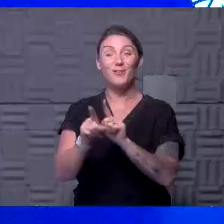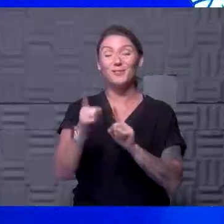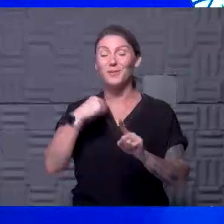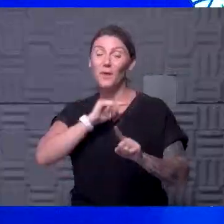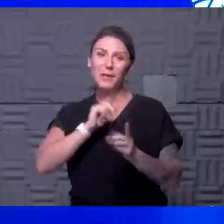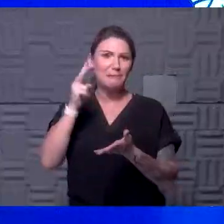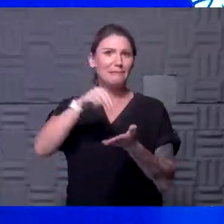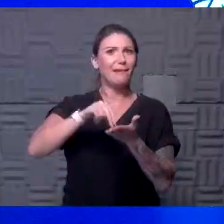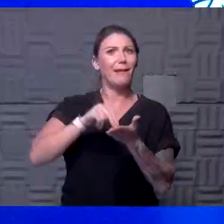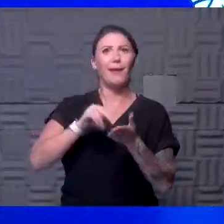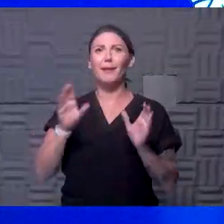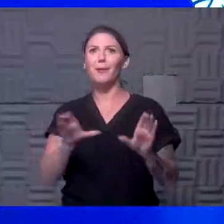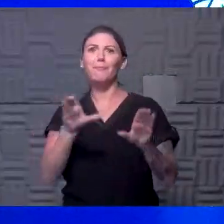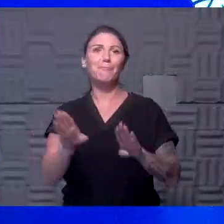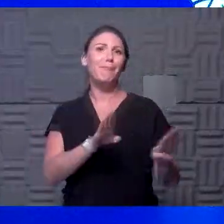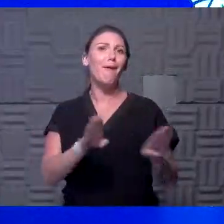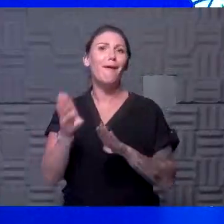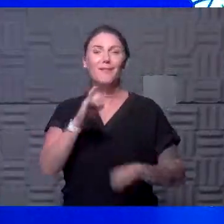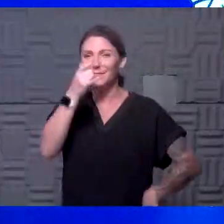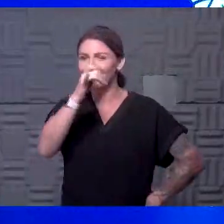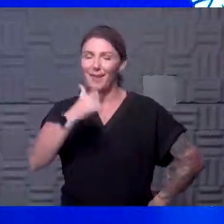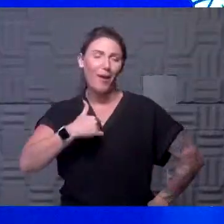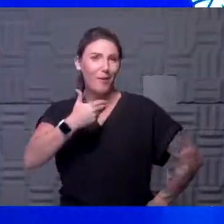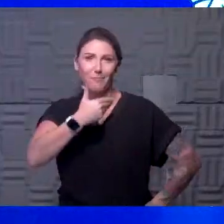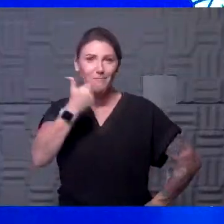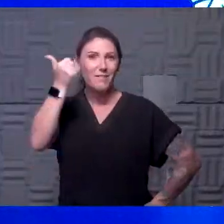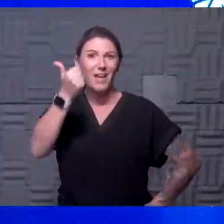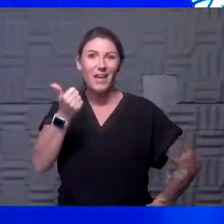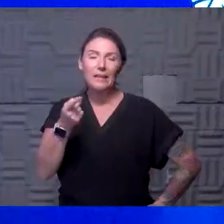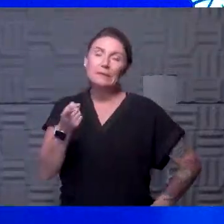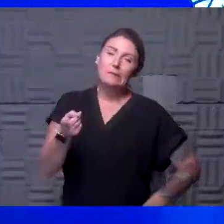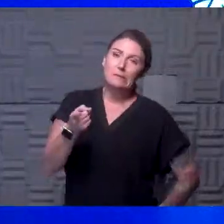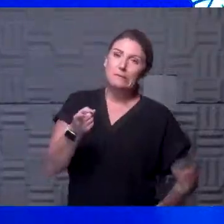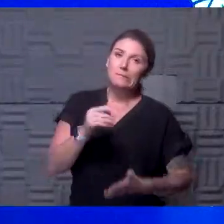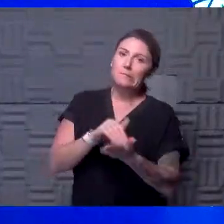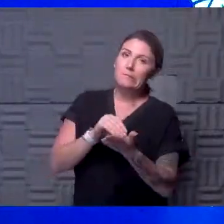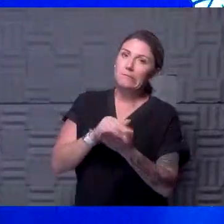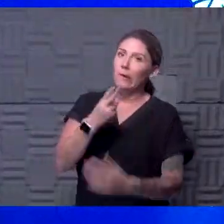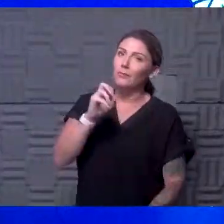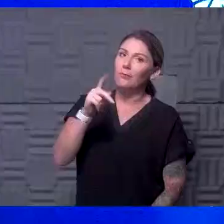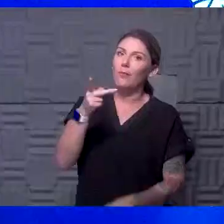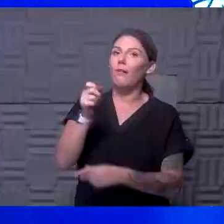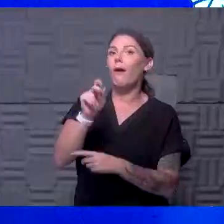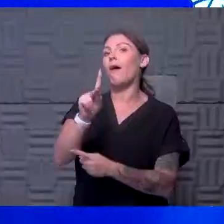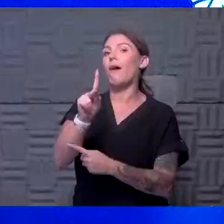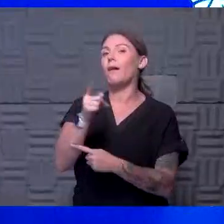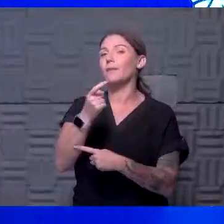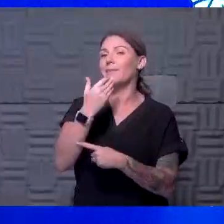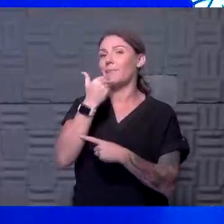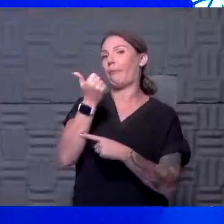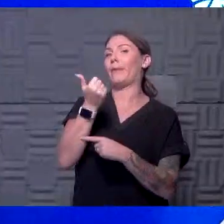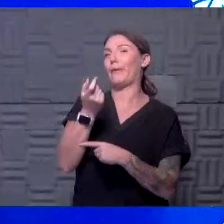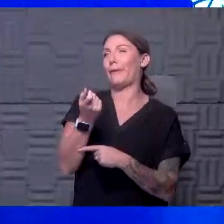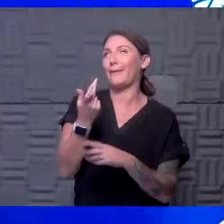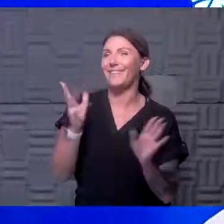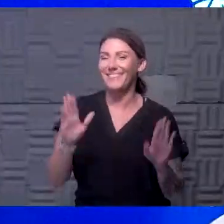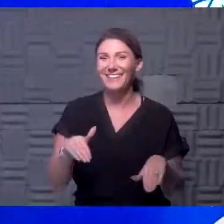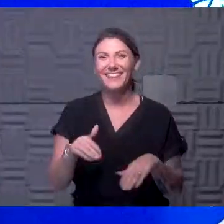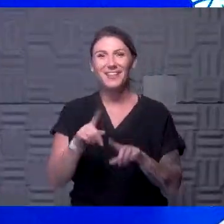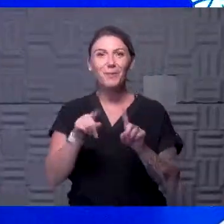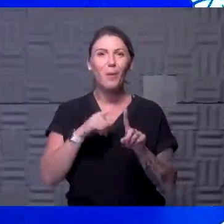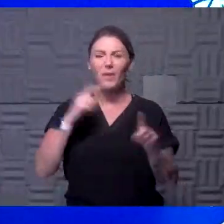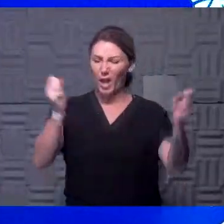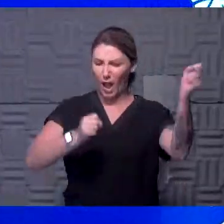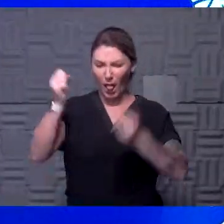act silly anytime, and it's what I'm best at. And Hawkeye's a little straighter than I am, a little better than I am, but we can pull in a lot of other people who want to. And we